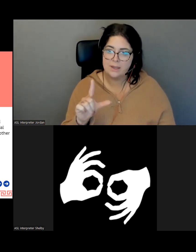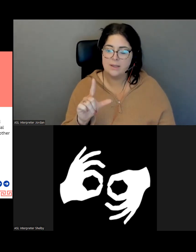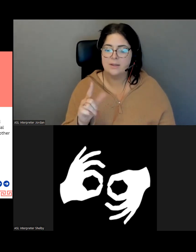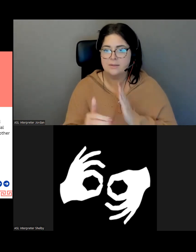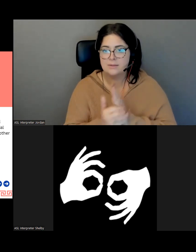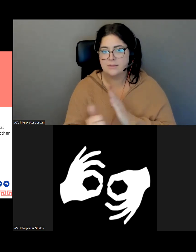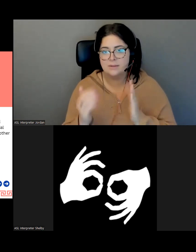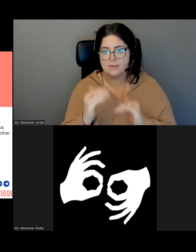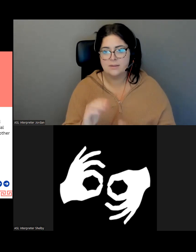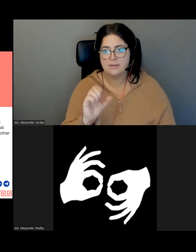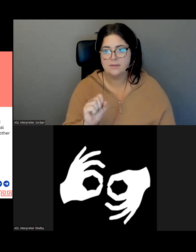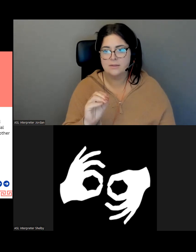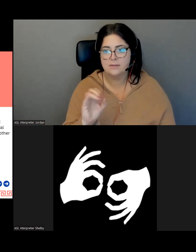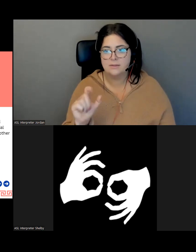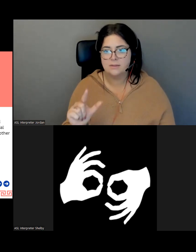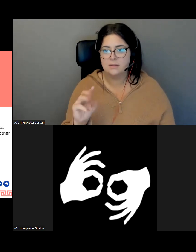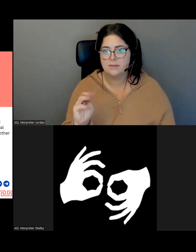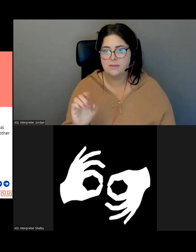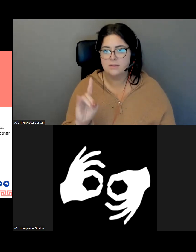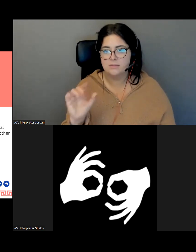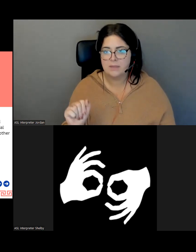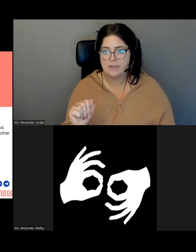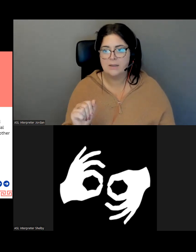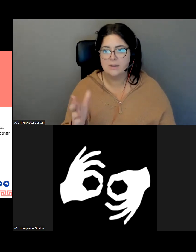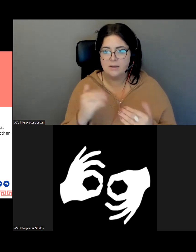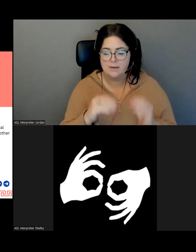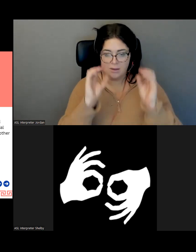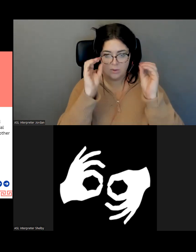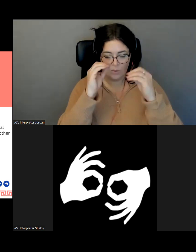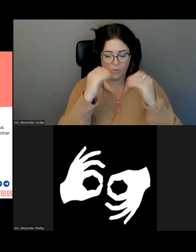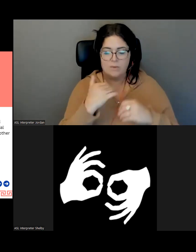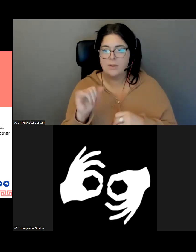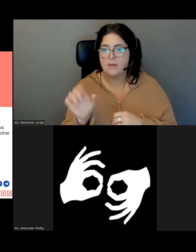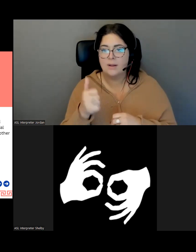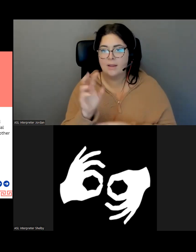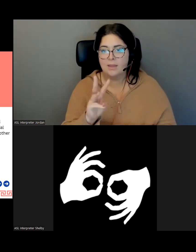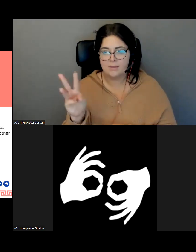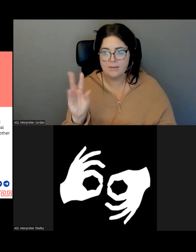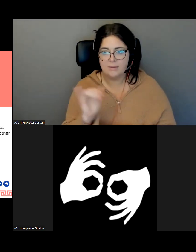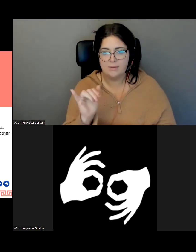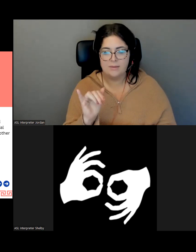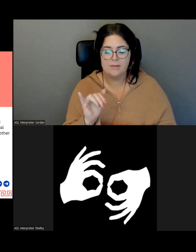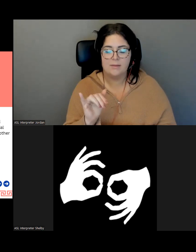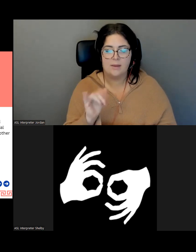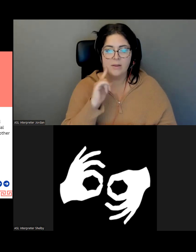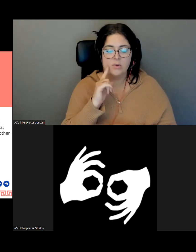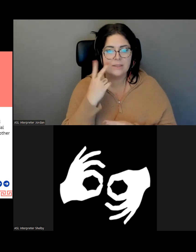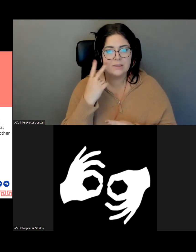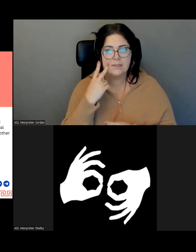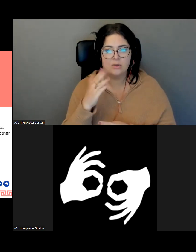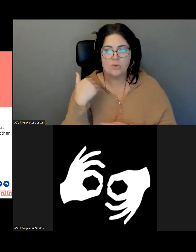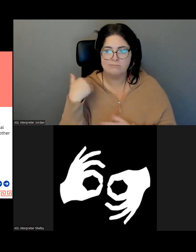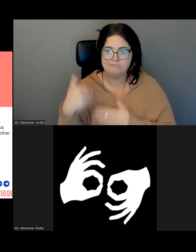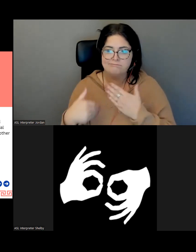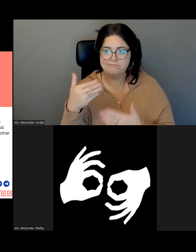media tips, Google services, and other websites. And throughout this, you can track your progress and